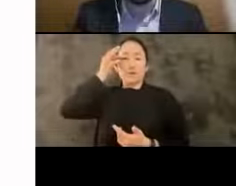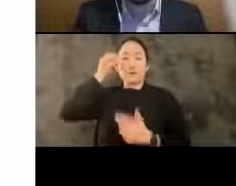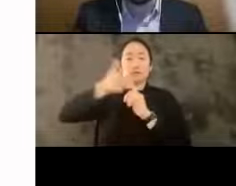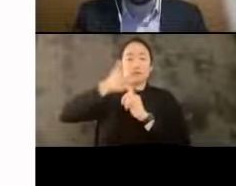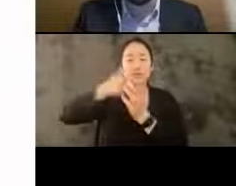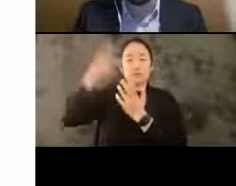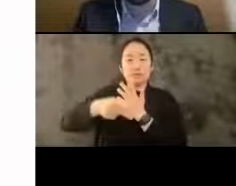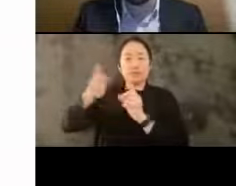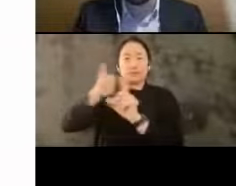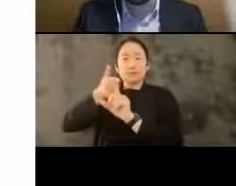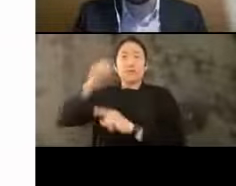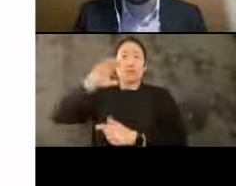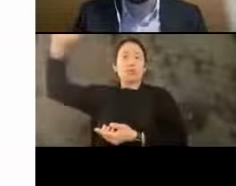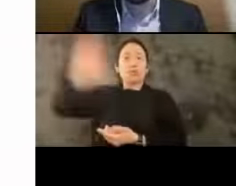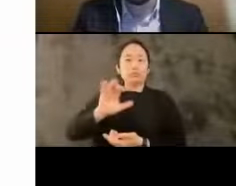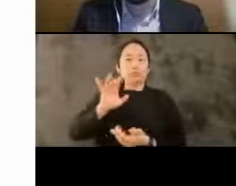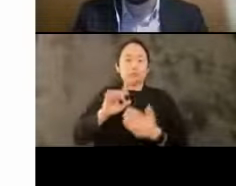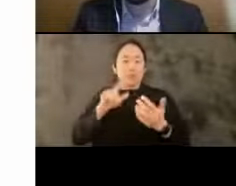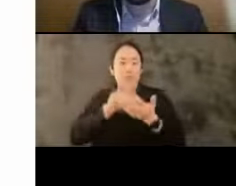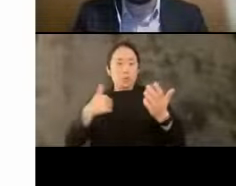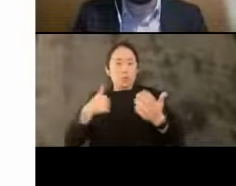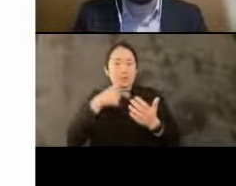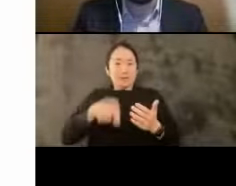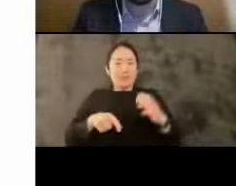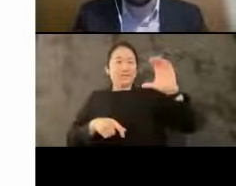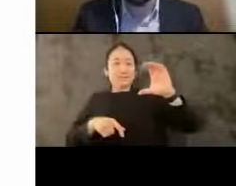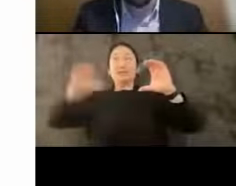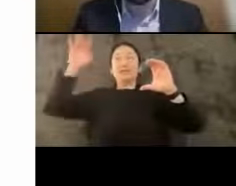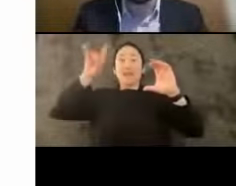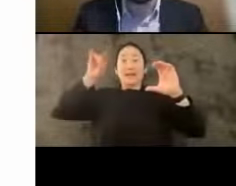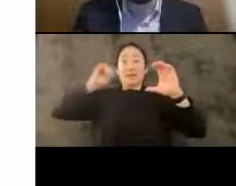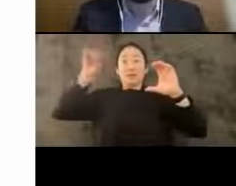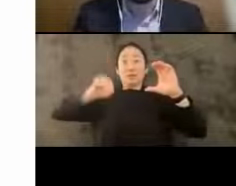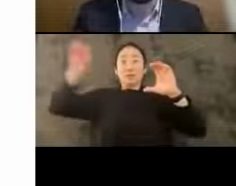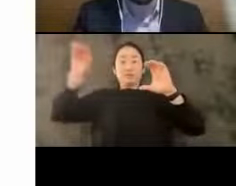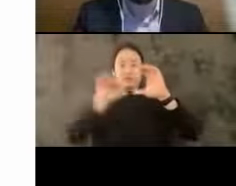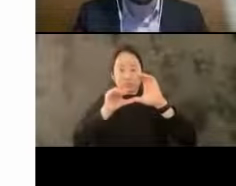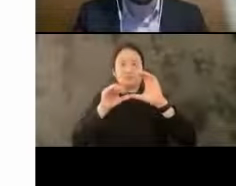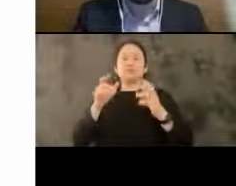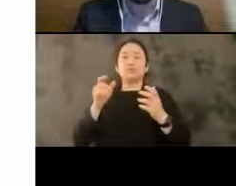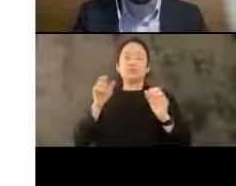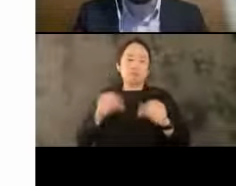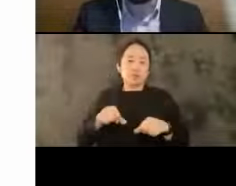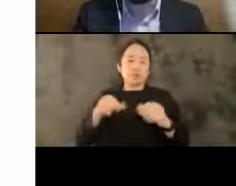capital or construction costs. So that's what will be pursued with a local match from the county.